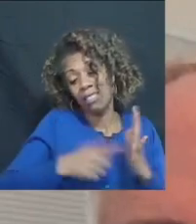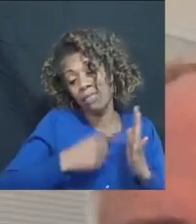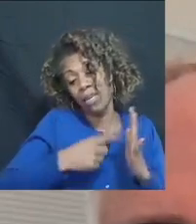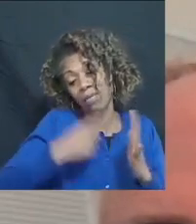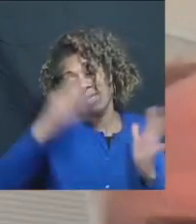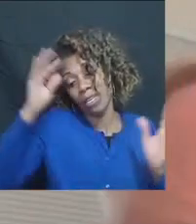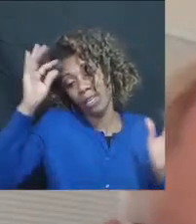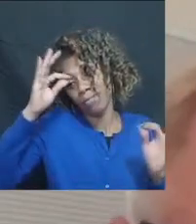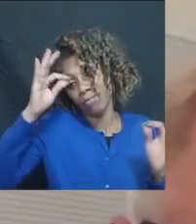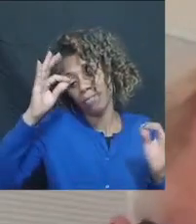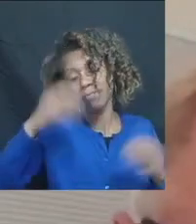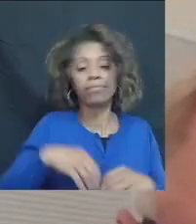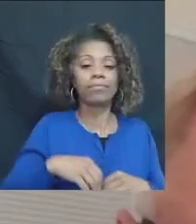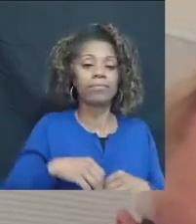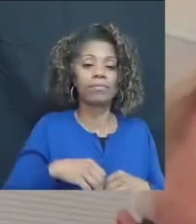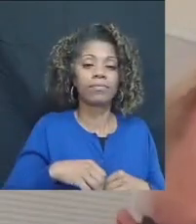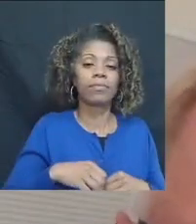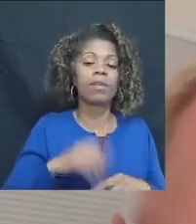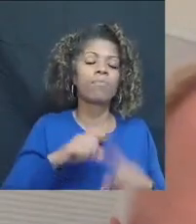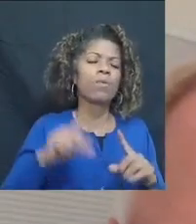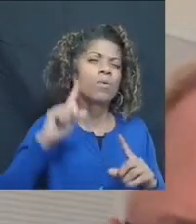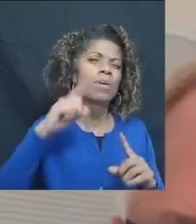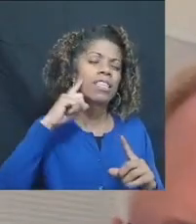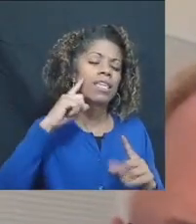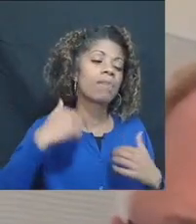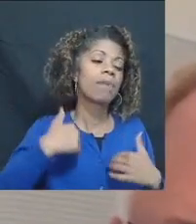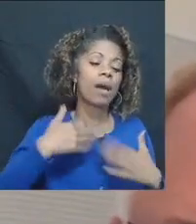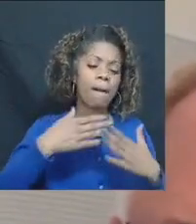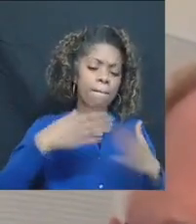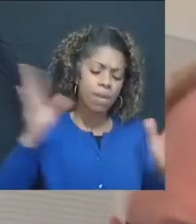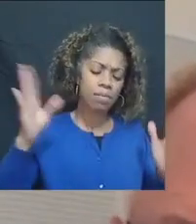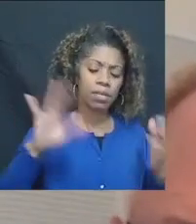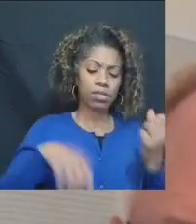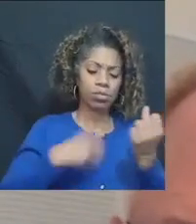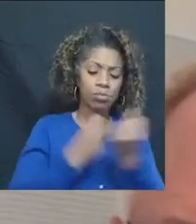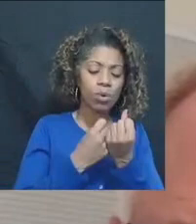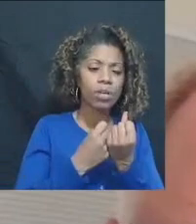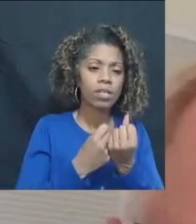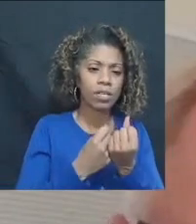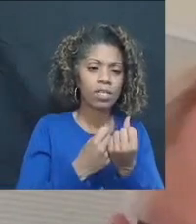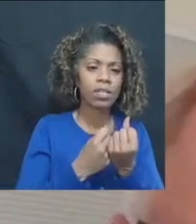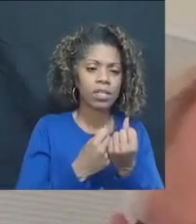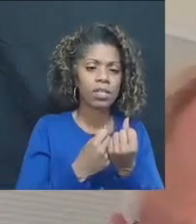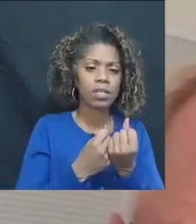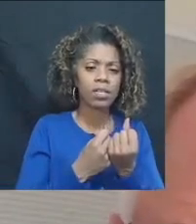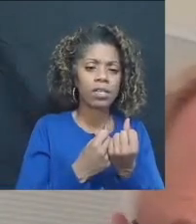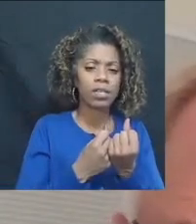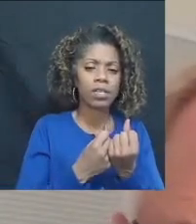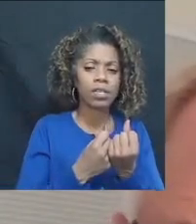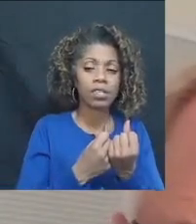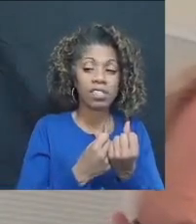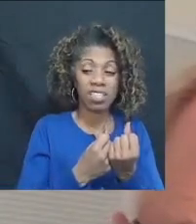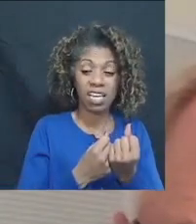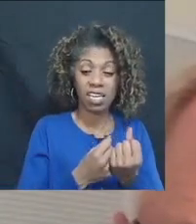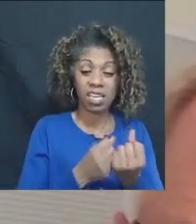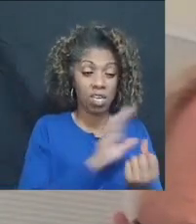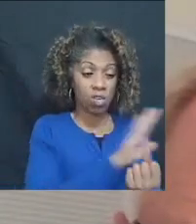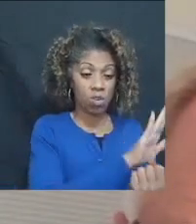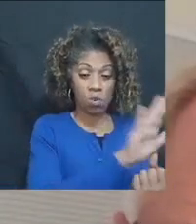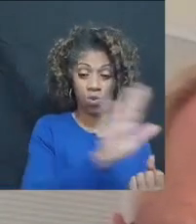we think about the public support that they can give and being just good, the corporate responsibility that many